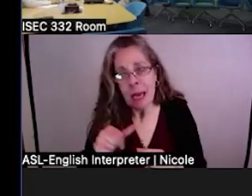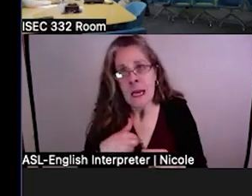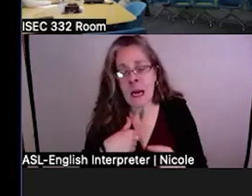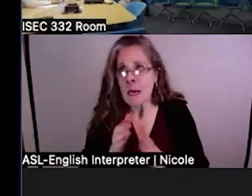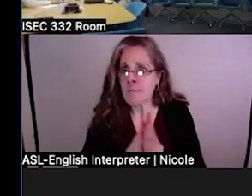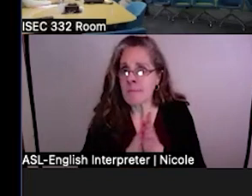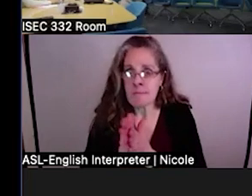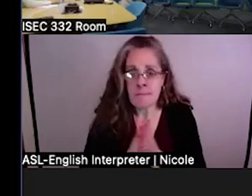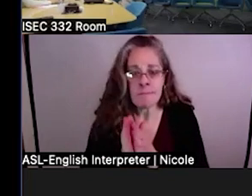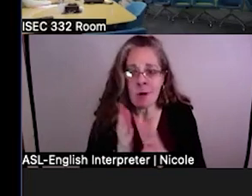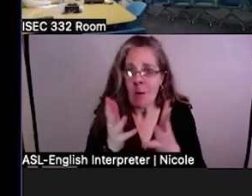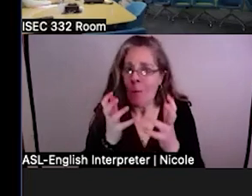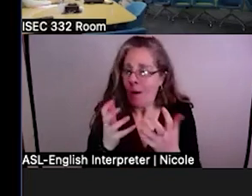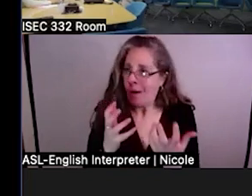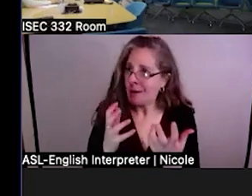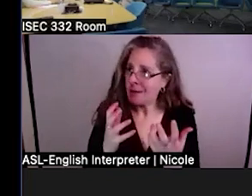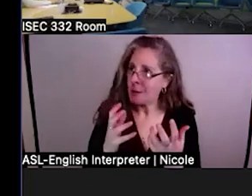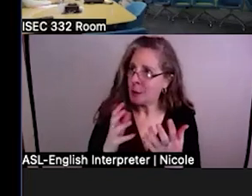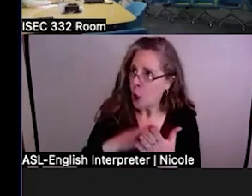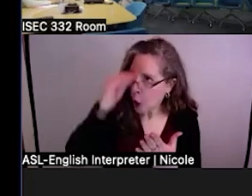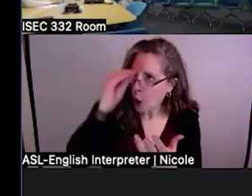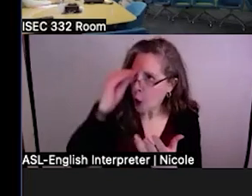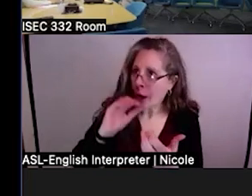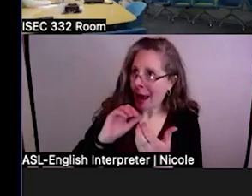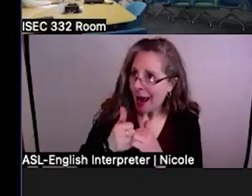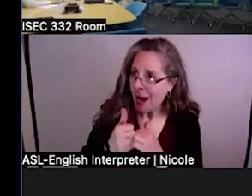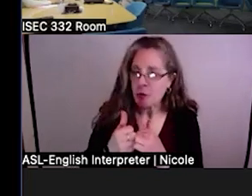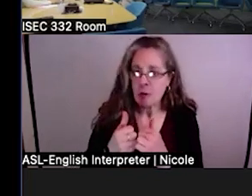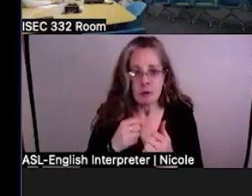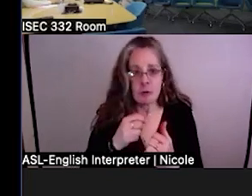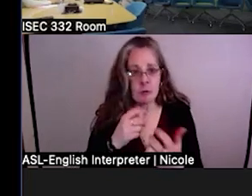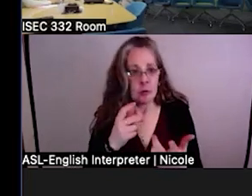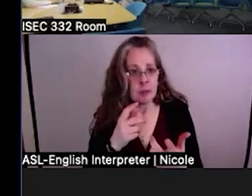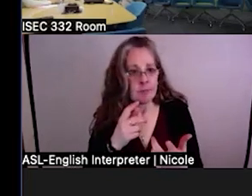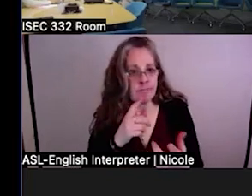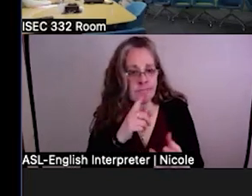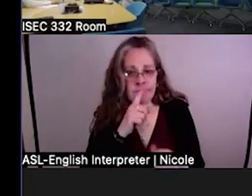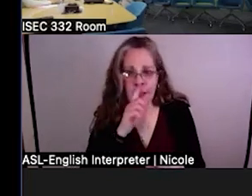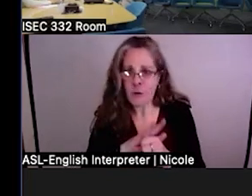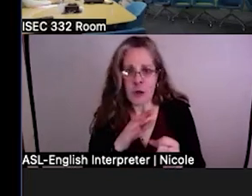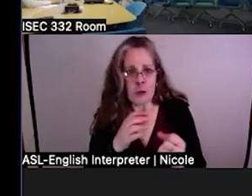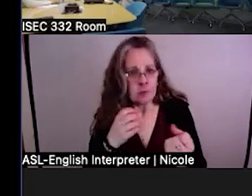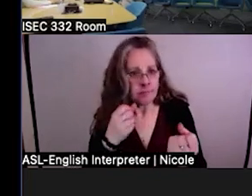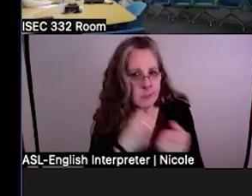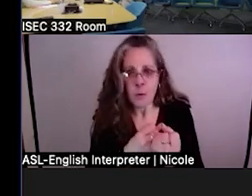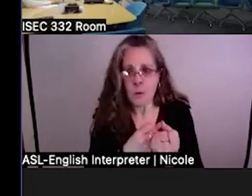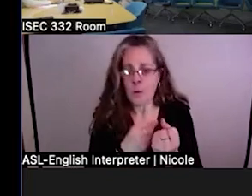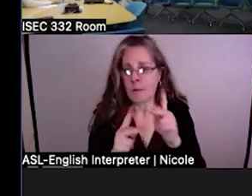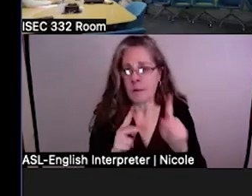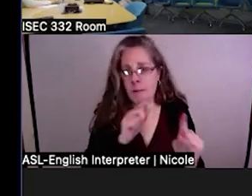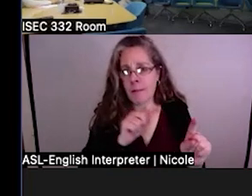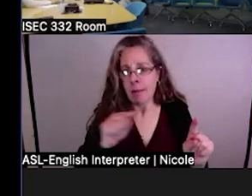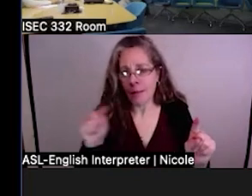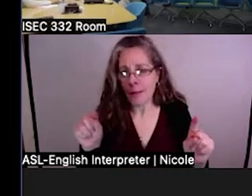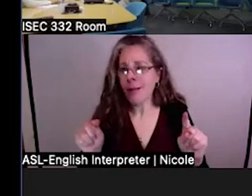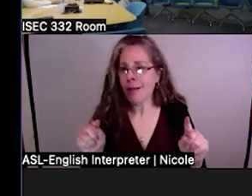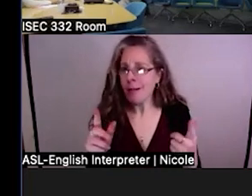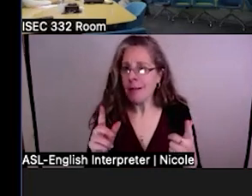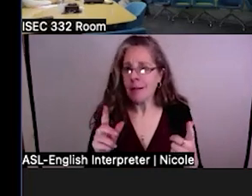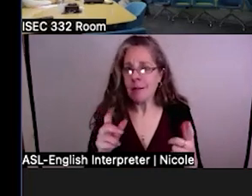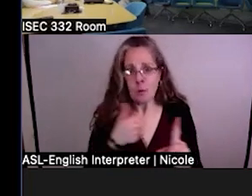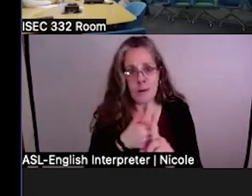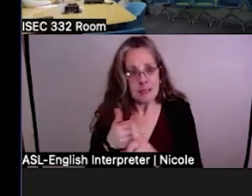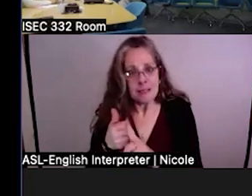be neurodivergent affirming, and I've now, moved to really focusing a lot of my work on